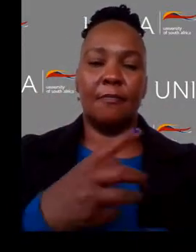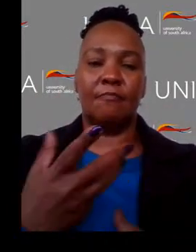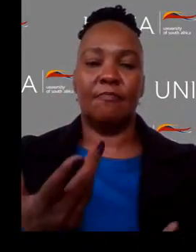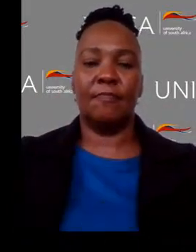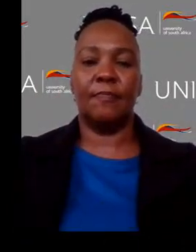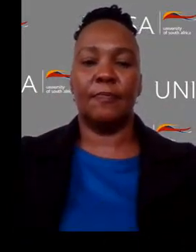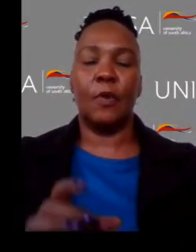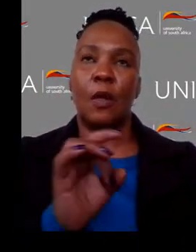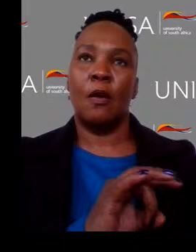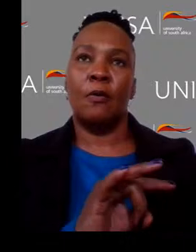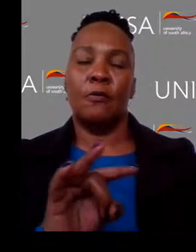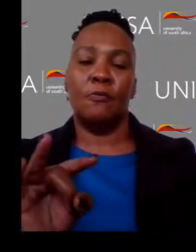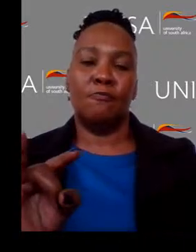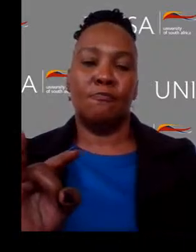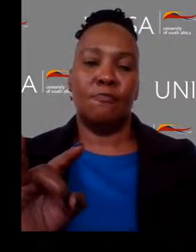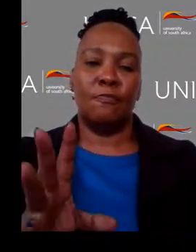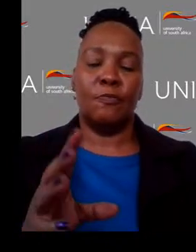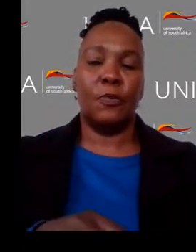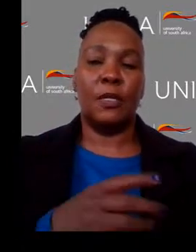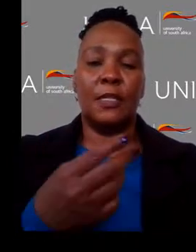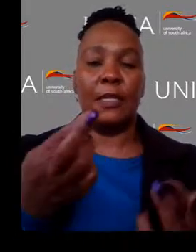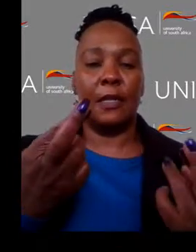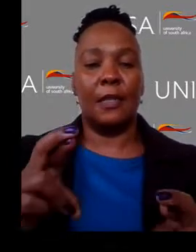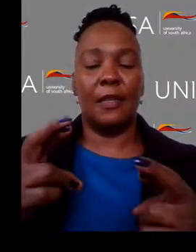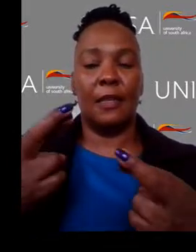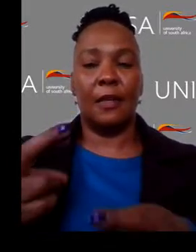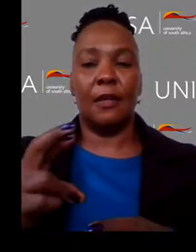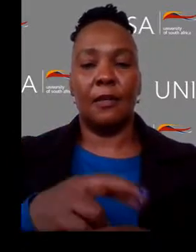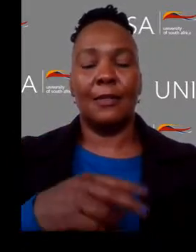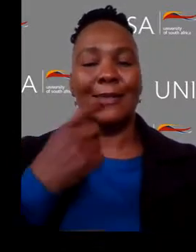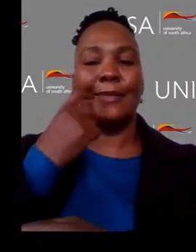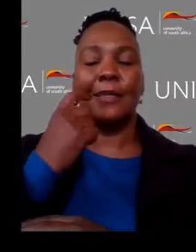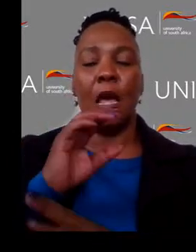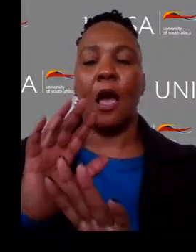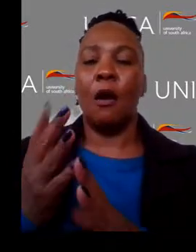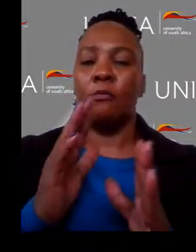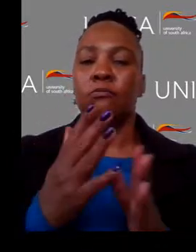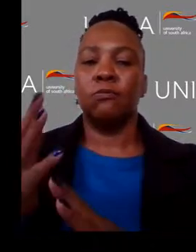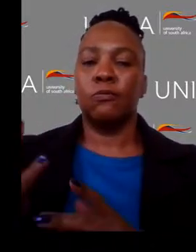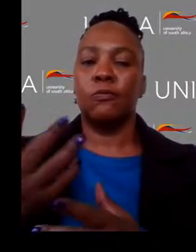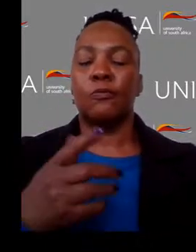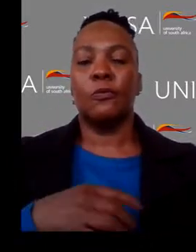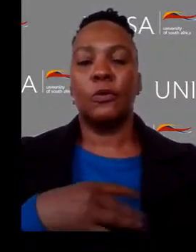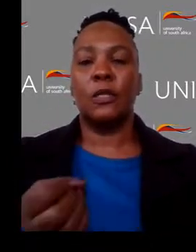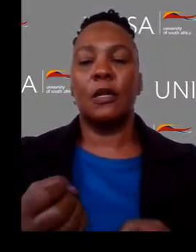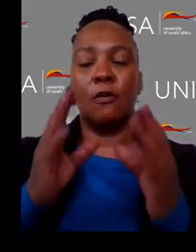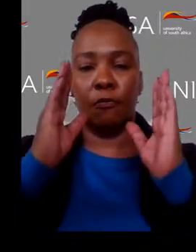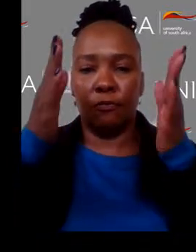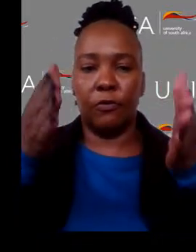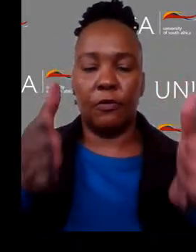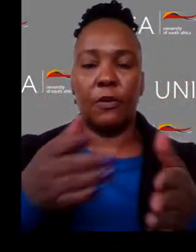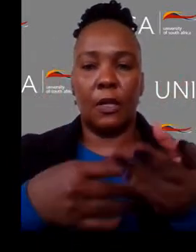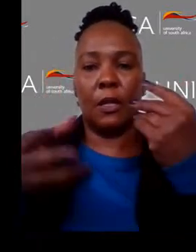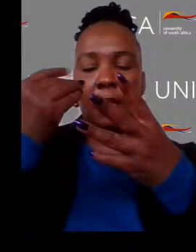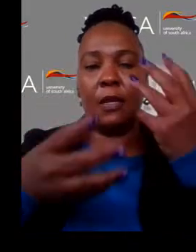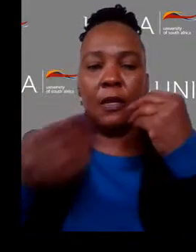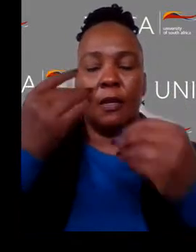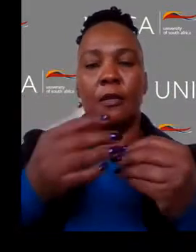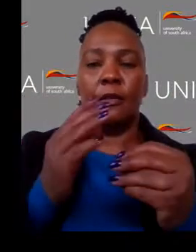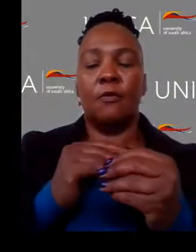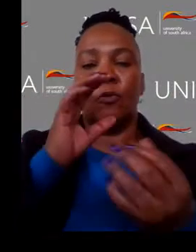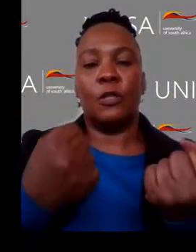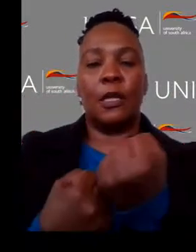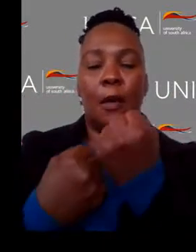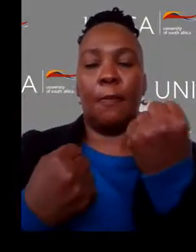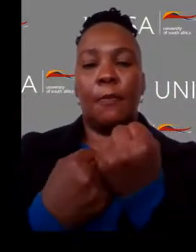once you tested these tools, you'll actually see how easy it is to use them, so that you can rather focus on learning your support material